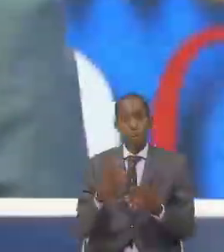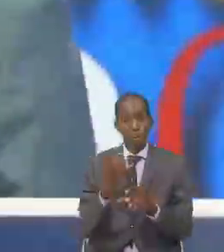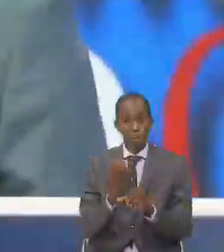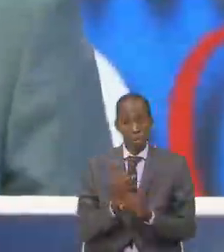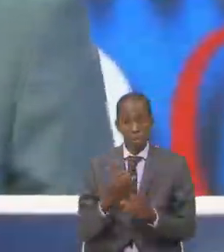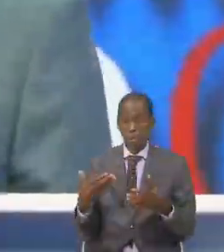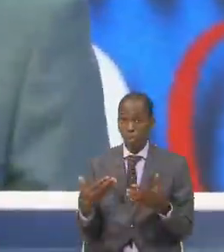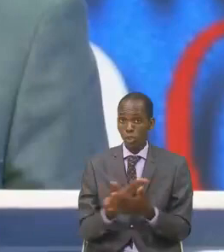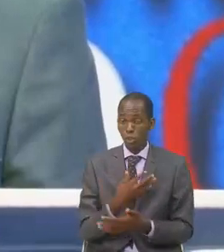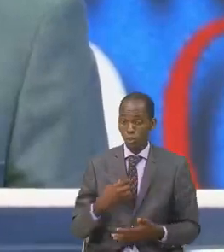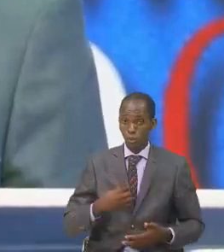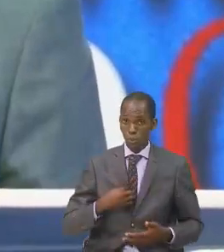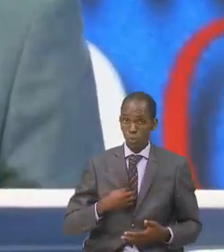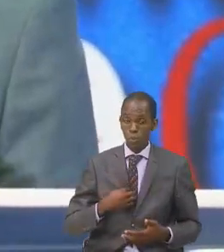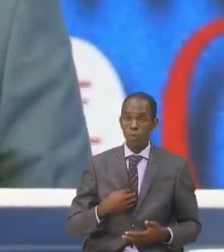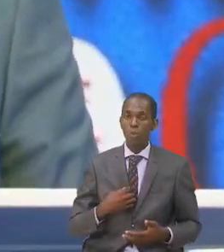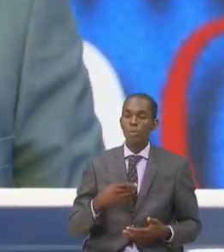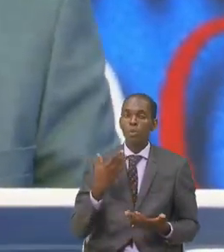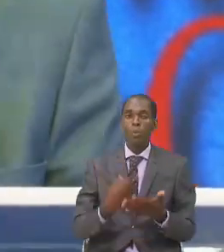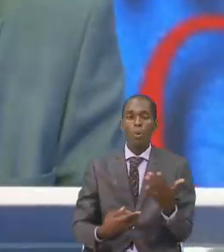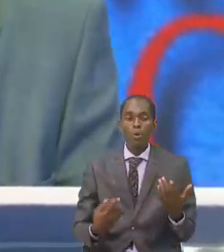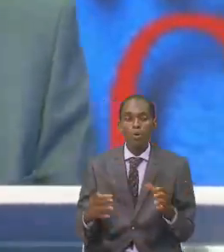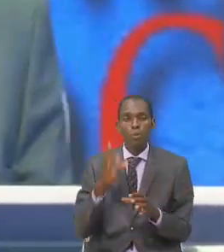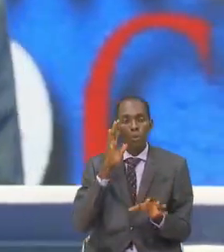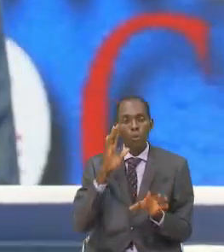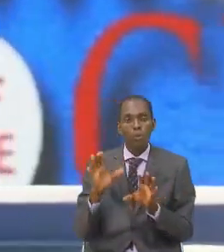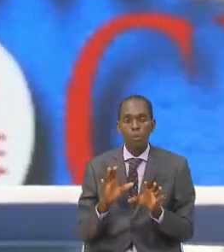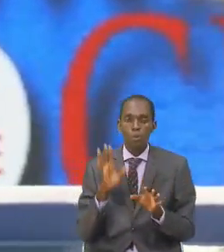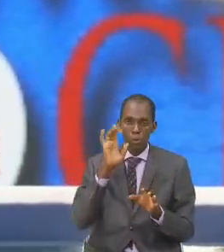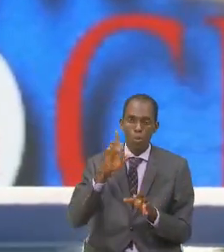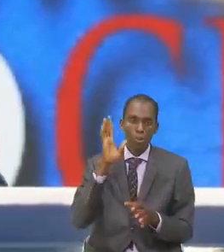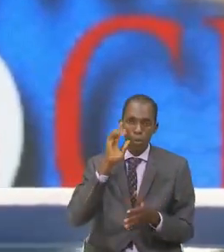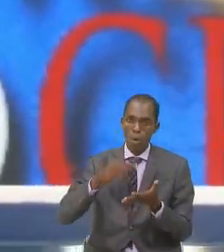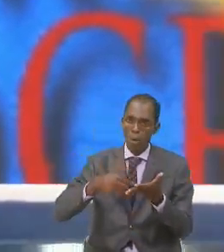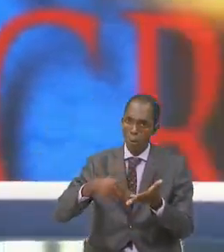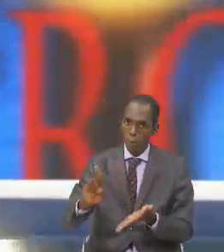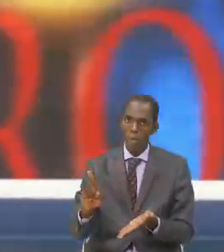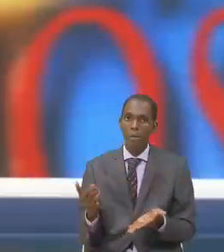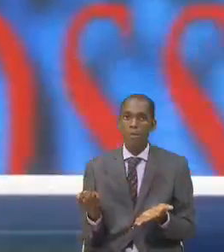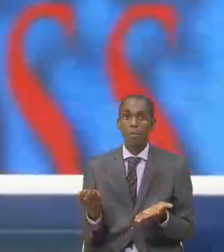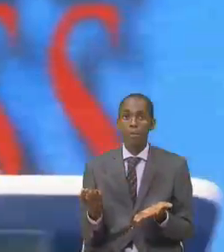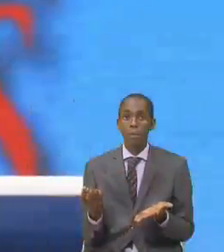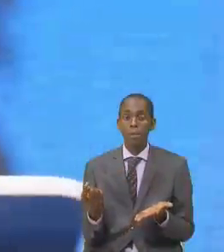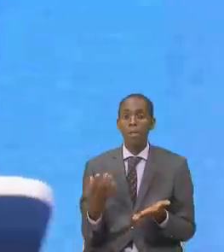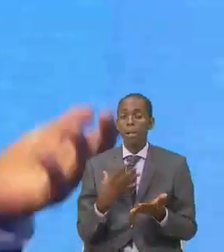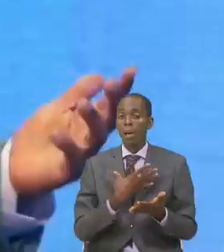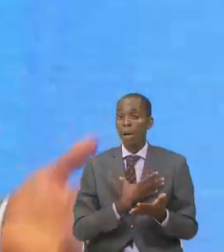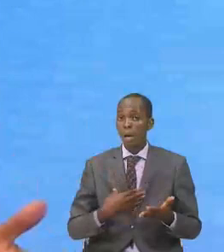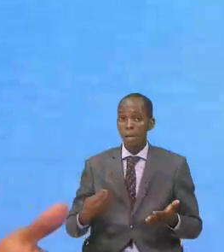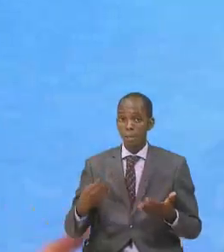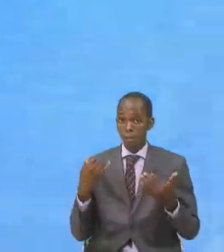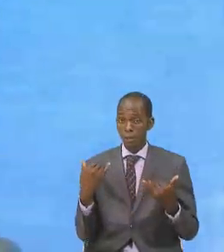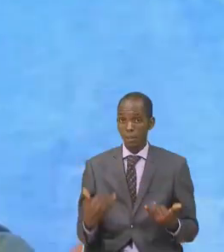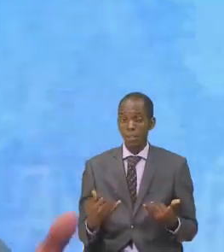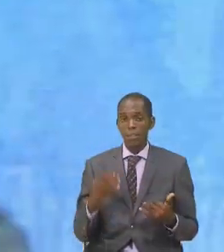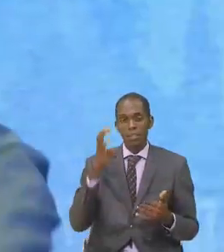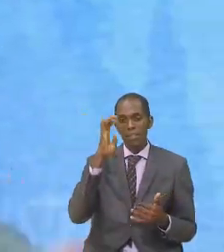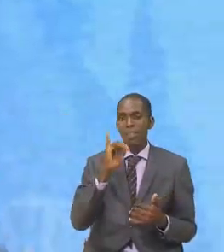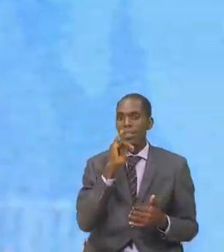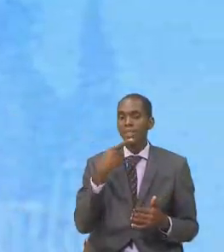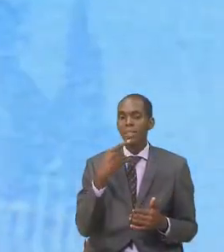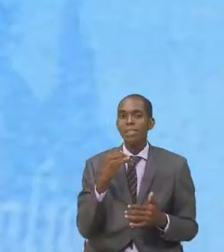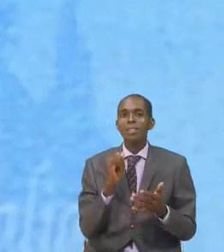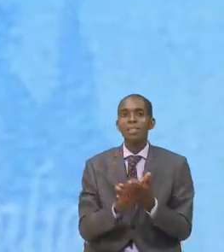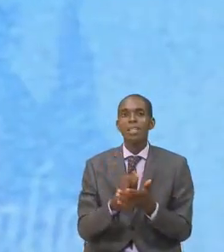any new clothes, we pay. If we're going to have any new dress,